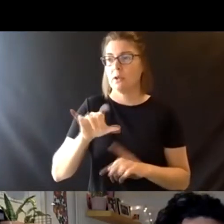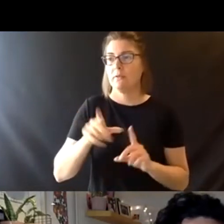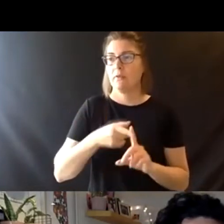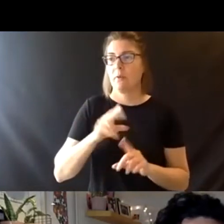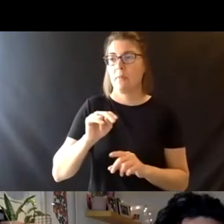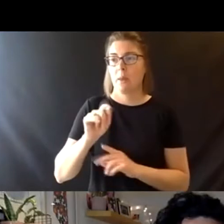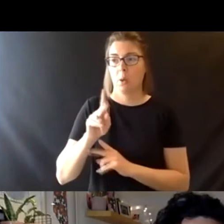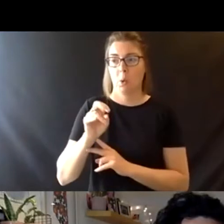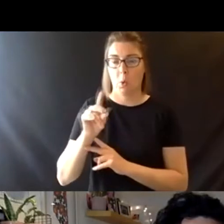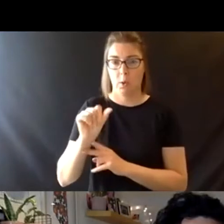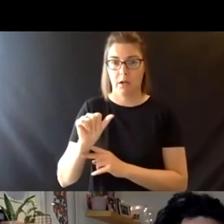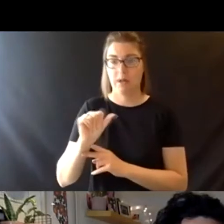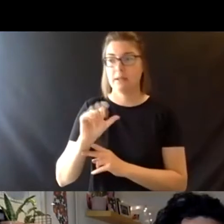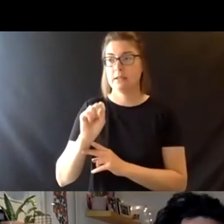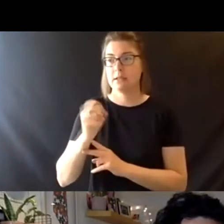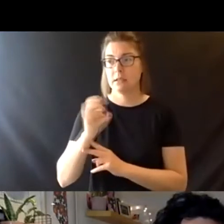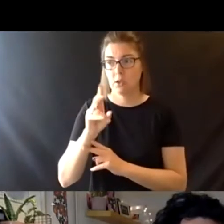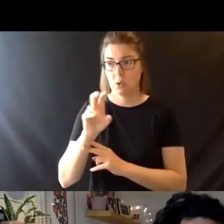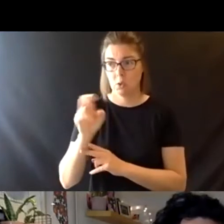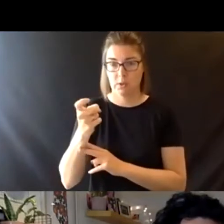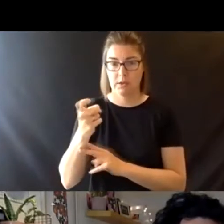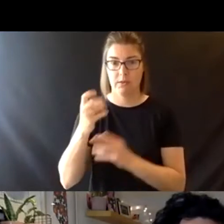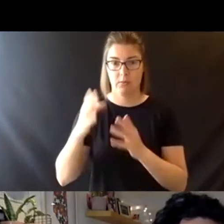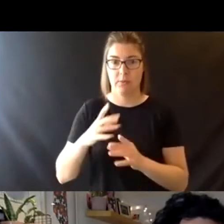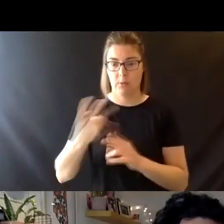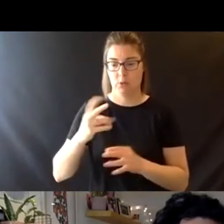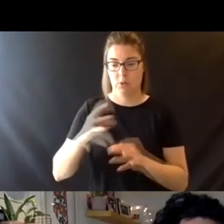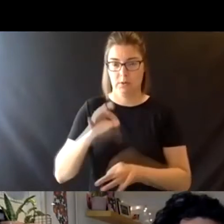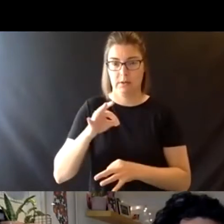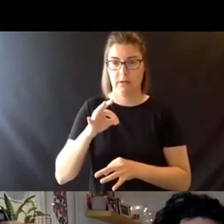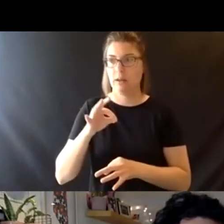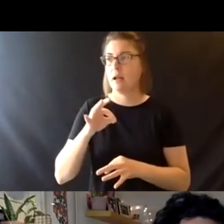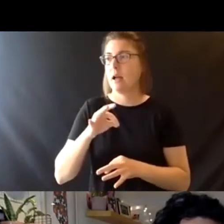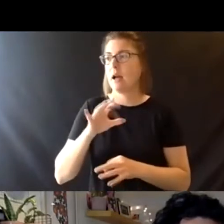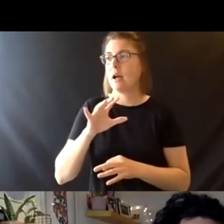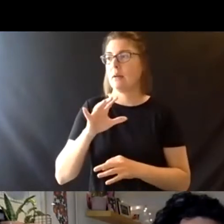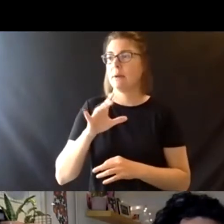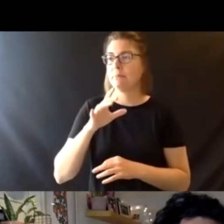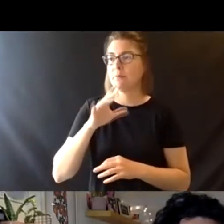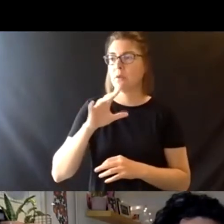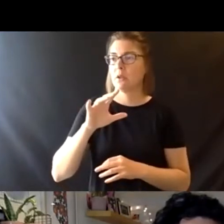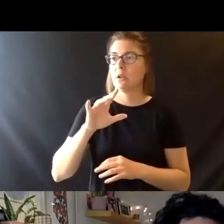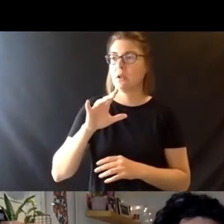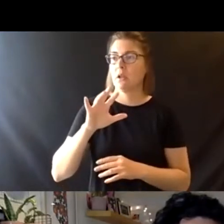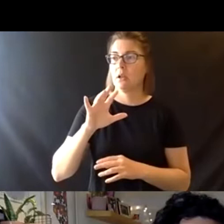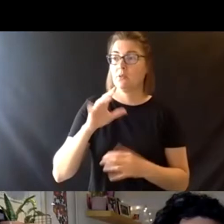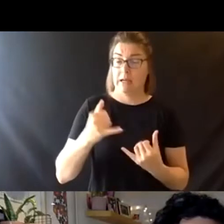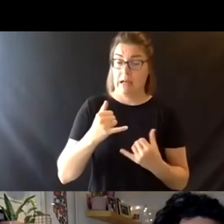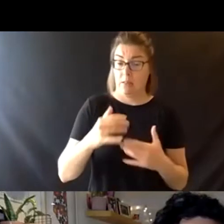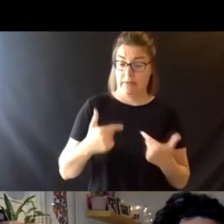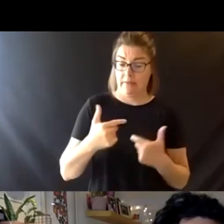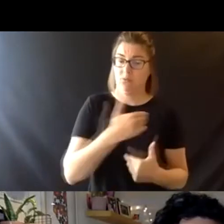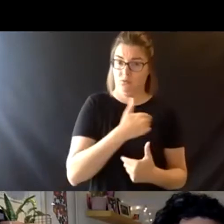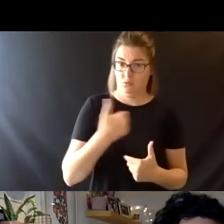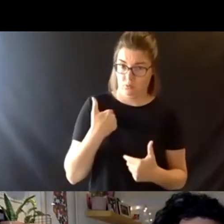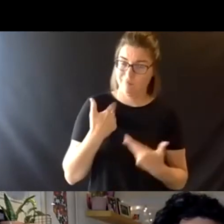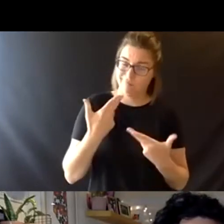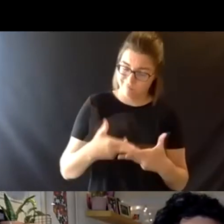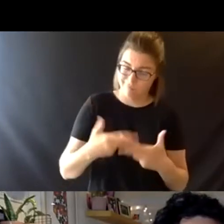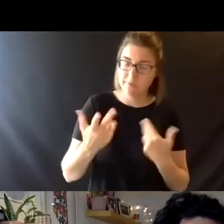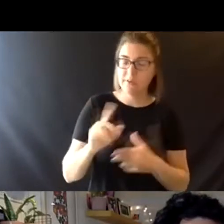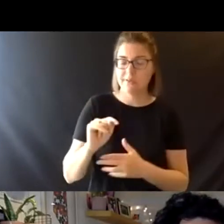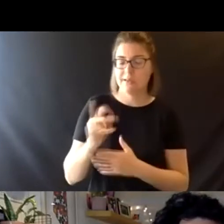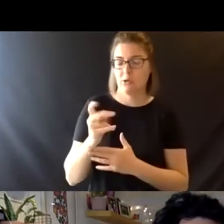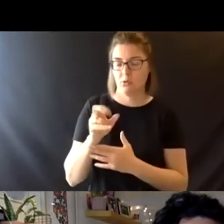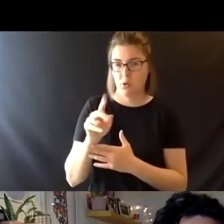territory. I am a Two-Spirit person. I am a Winkton Nakota man. I'm currently making my home in Tikaranto, colonially known as Toronto, here in